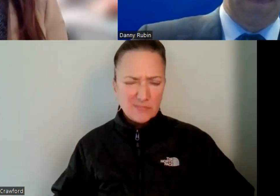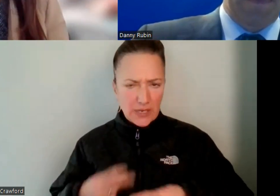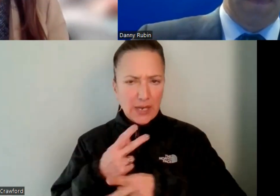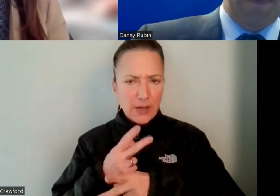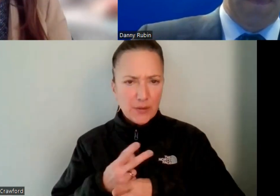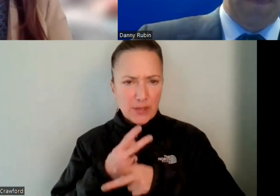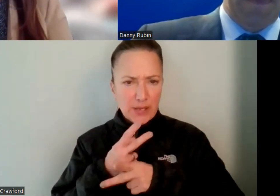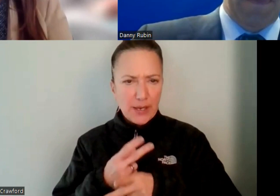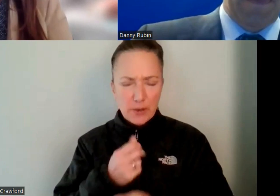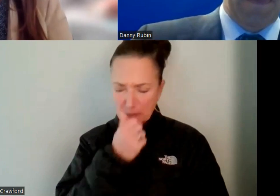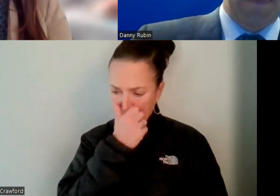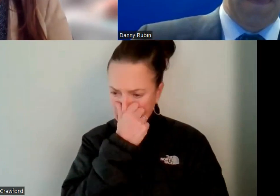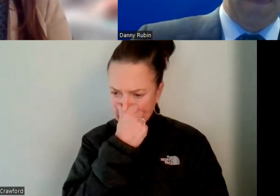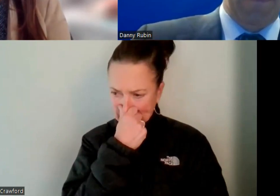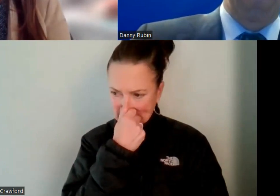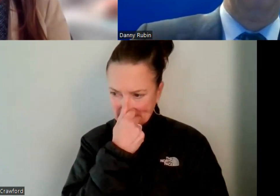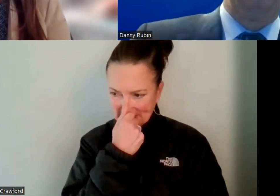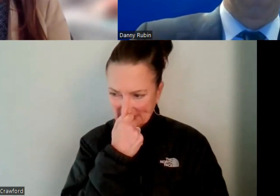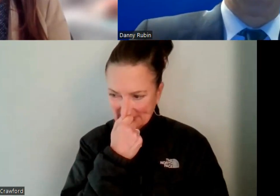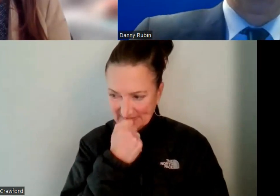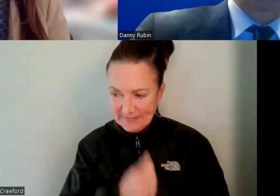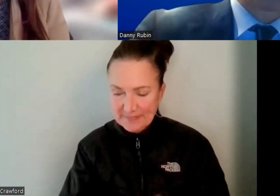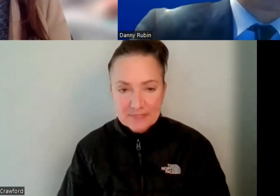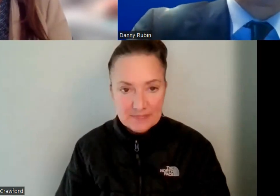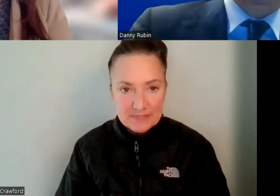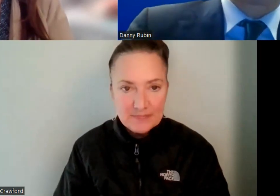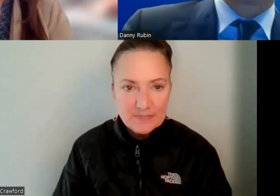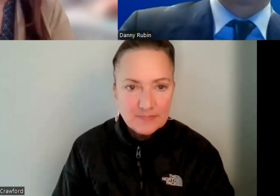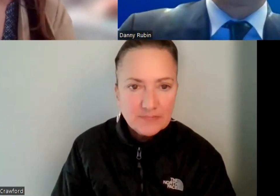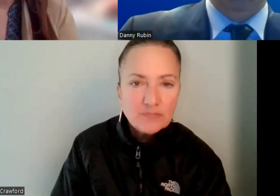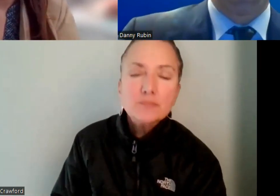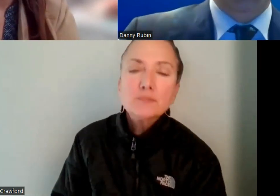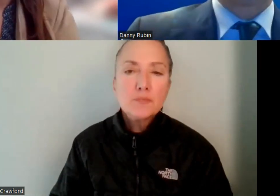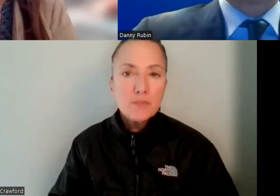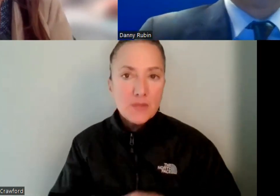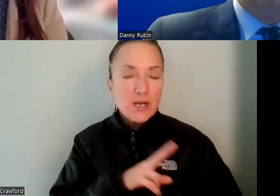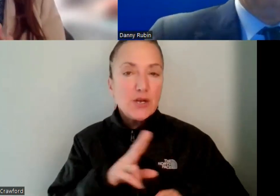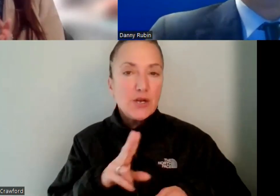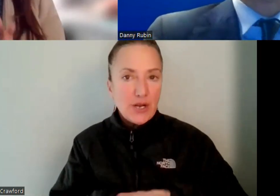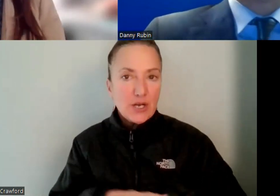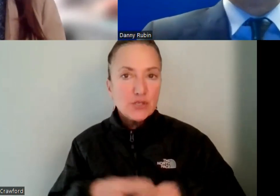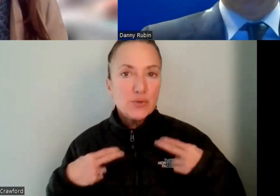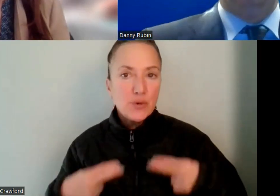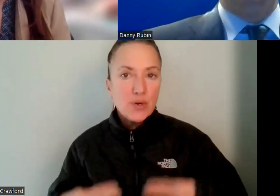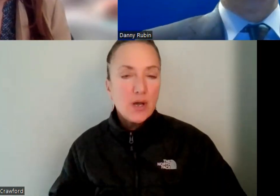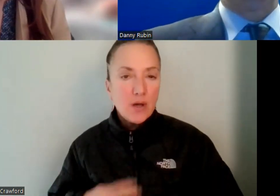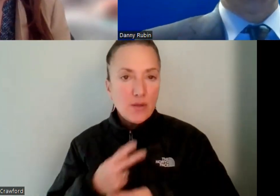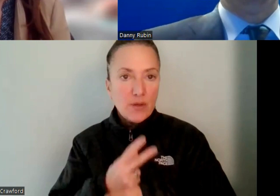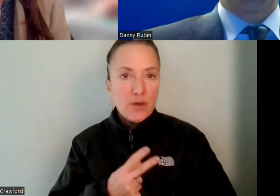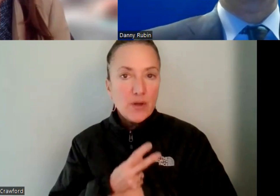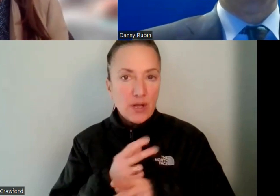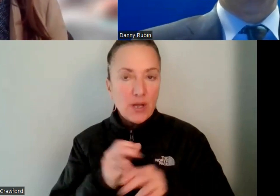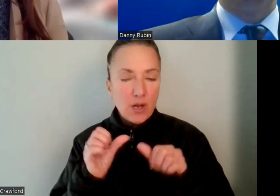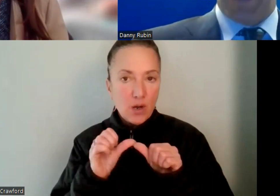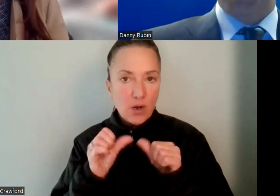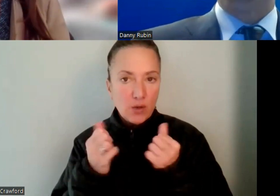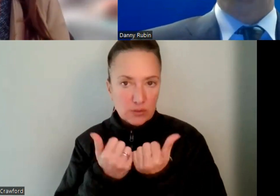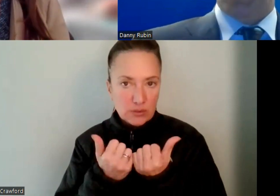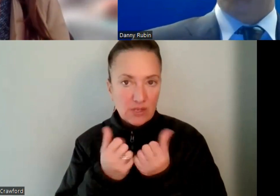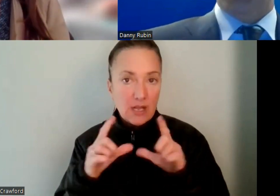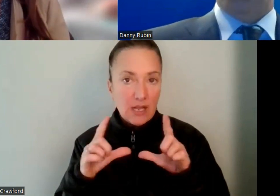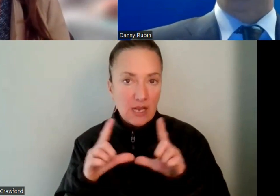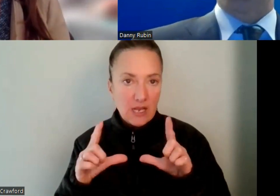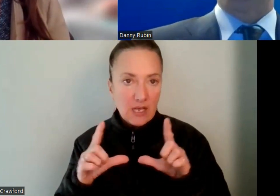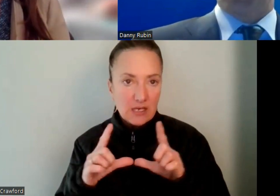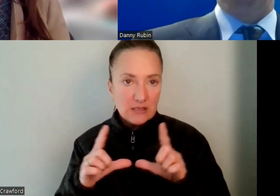I believe that's the website. Give me 1 second. I'm just going to check. Yeah, National Healthcare Association. So that's where I did the licensing from.